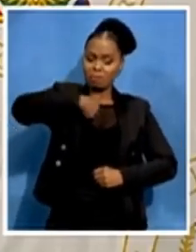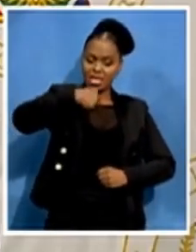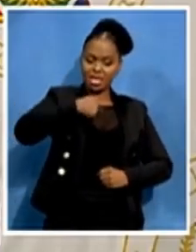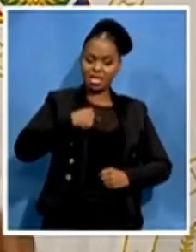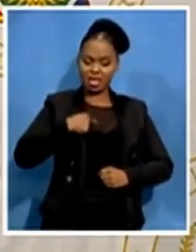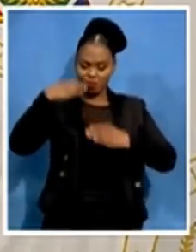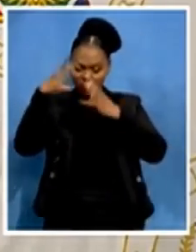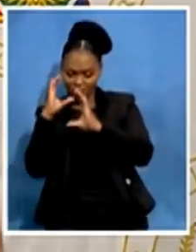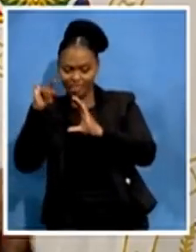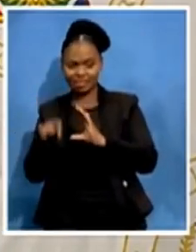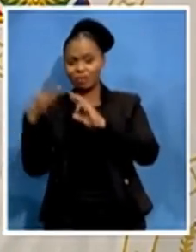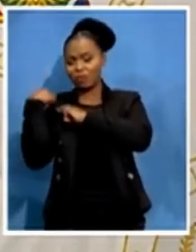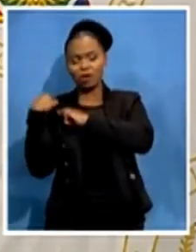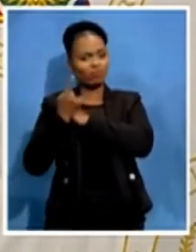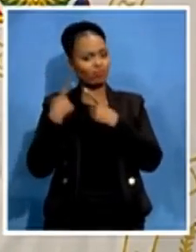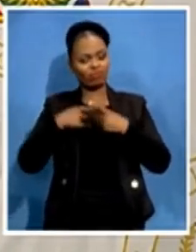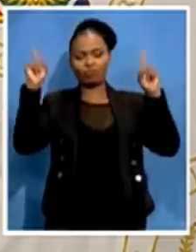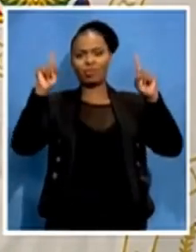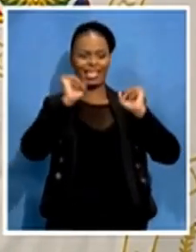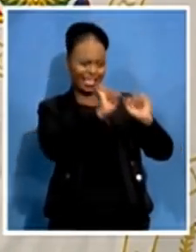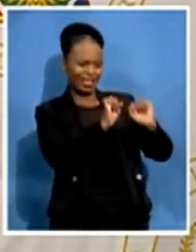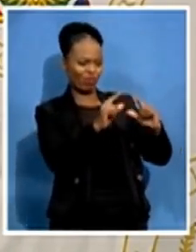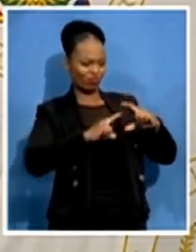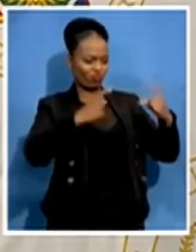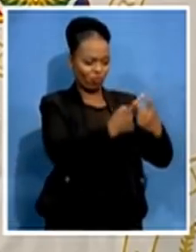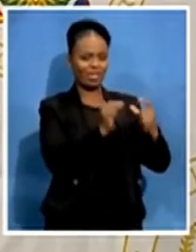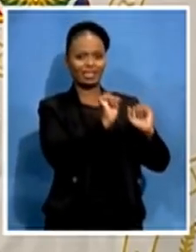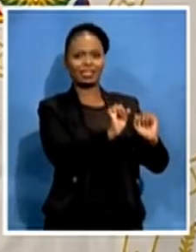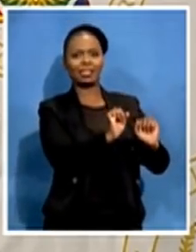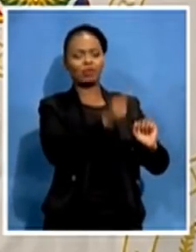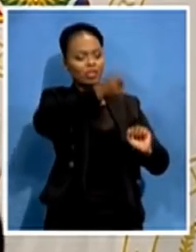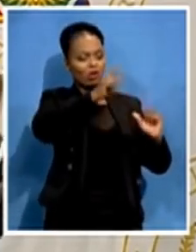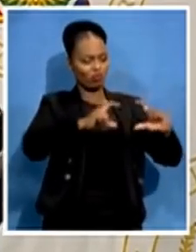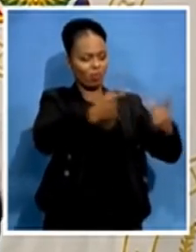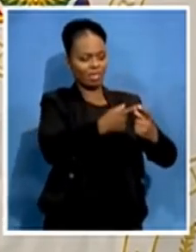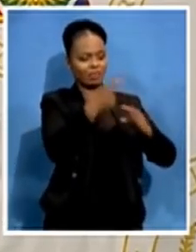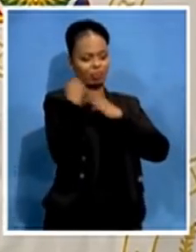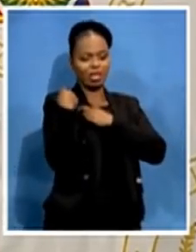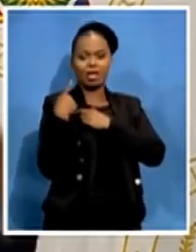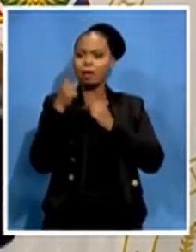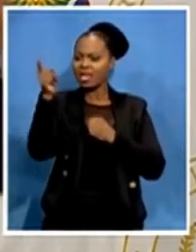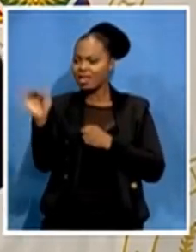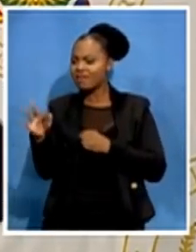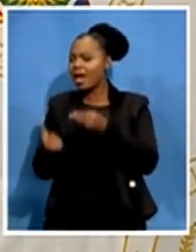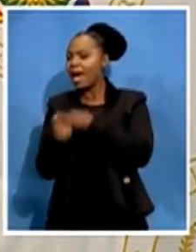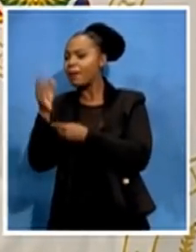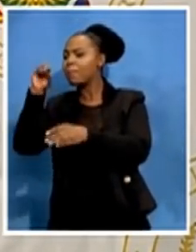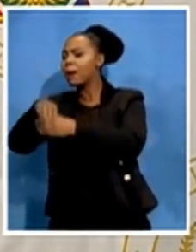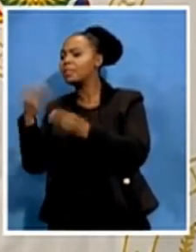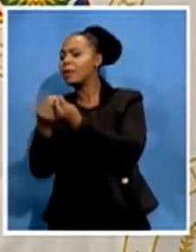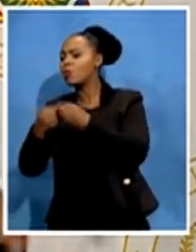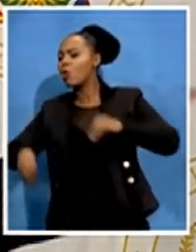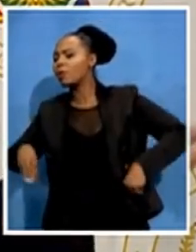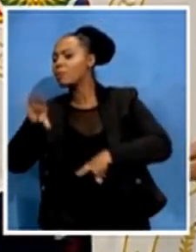the extent that it amounts to corruption, he must go to the police. I'm not a police person. This year, the person circulated the thing